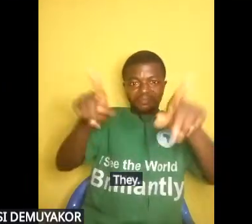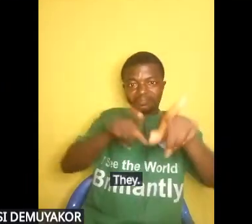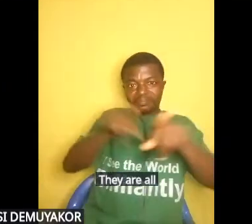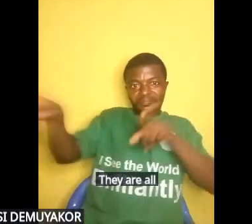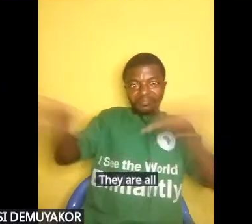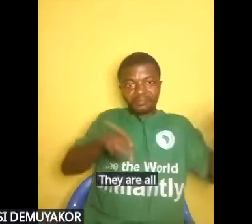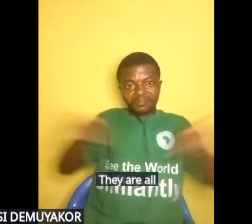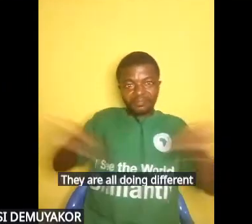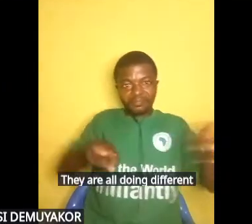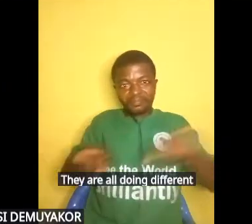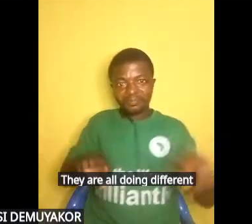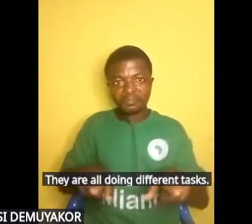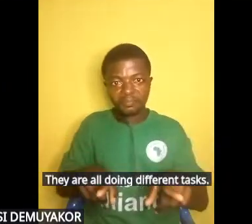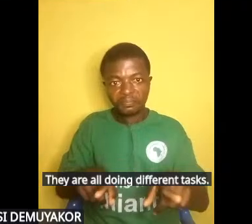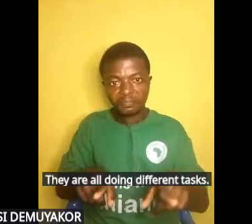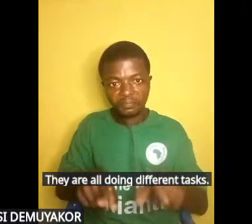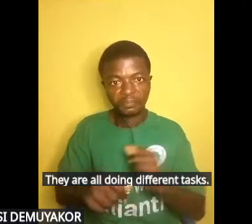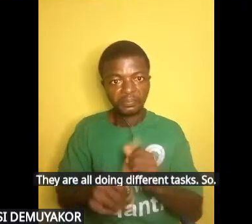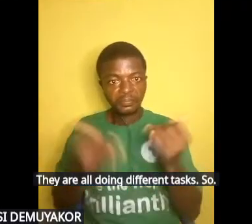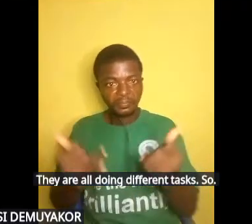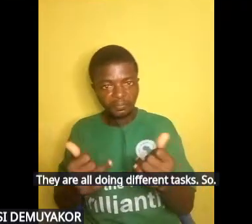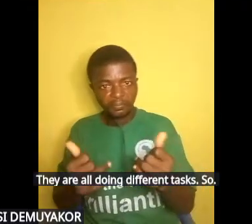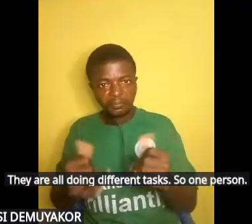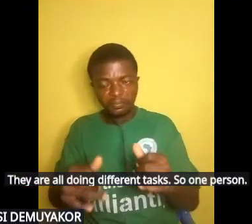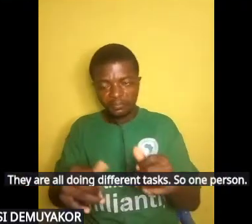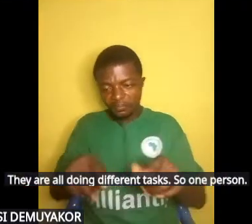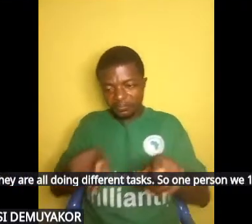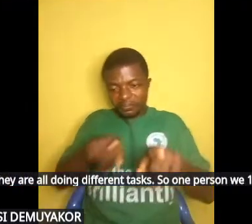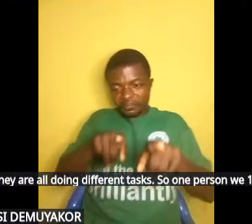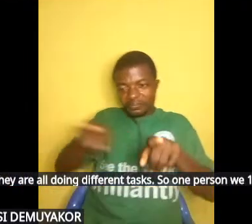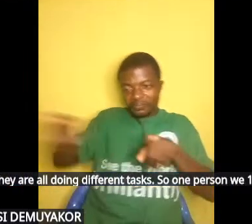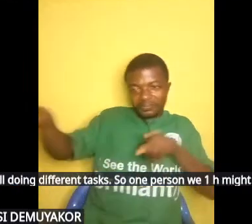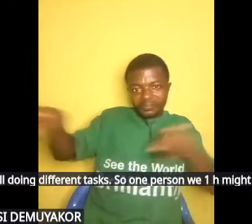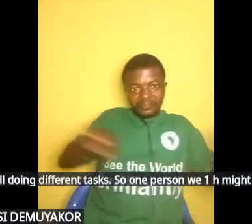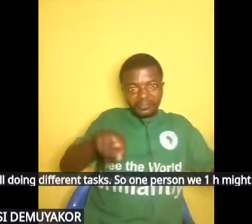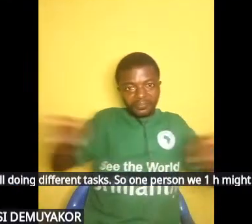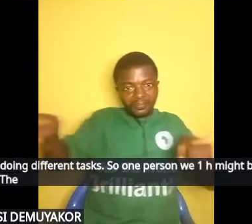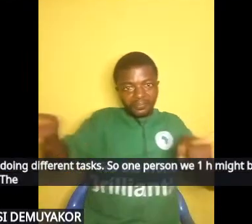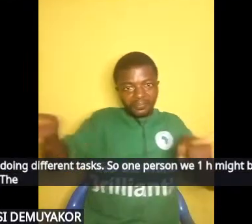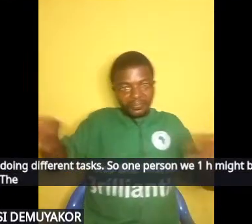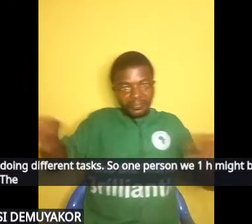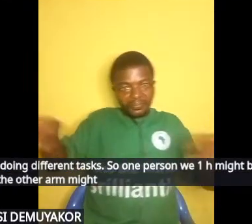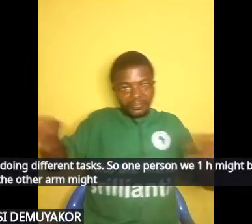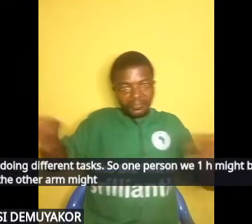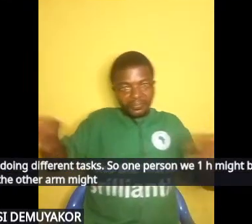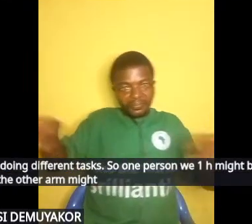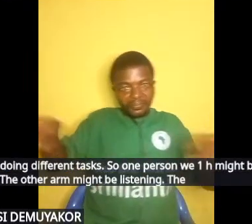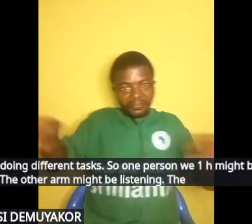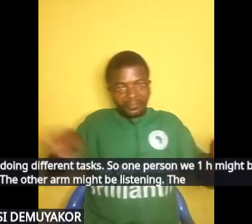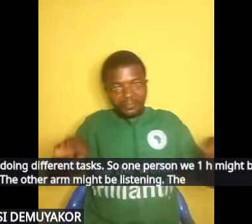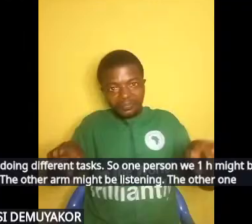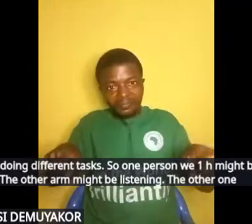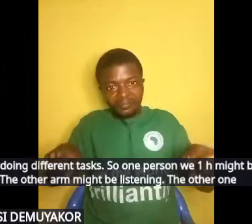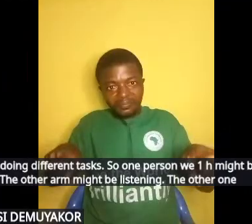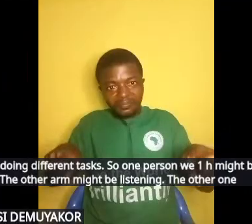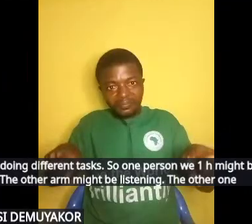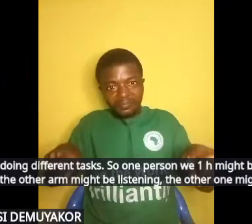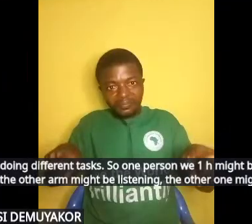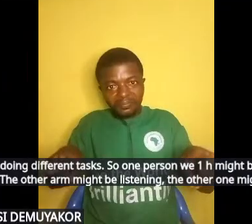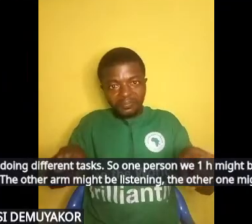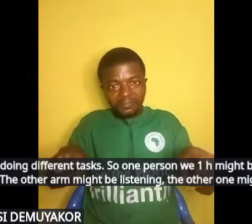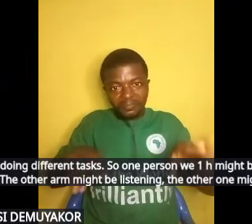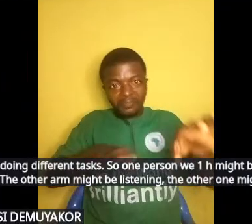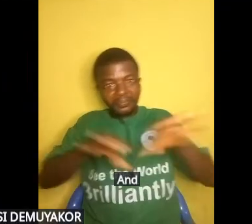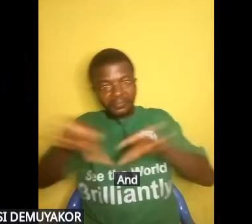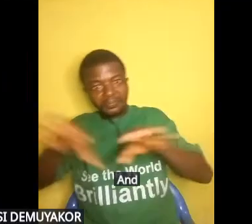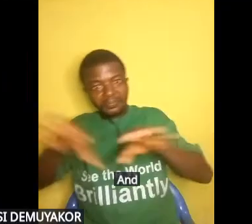doing different tasks. So one arm might be looking at something, the other arm might be listening, the other one might be smelling.